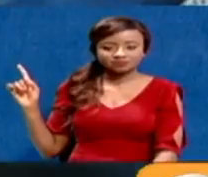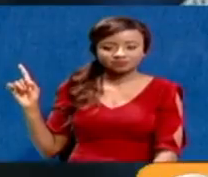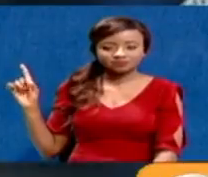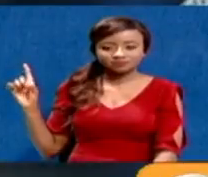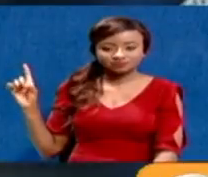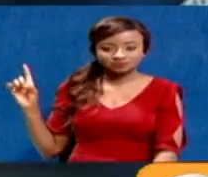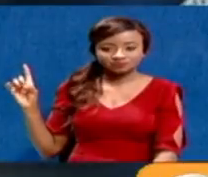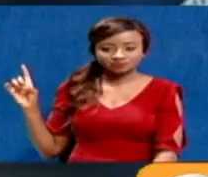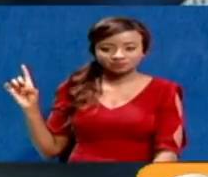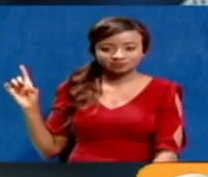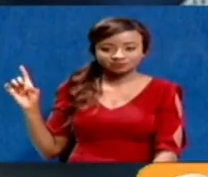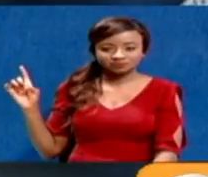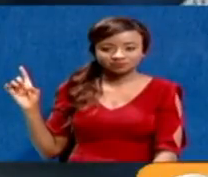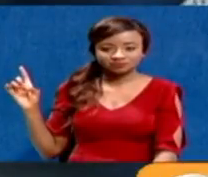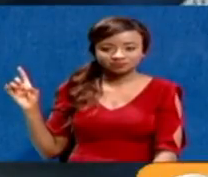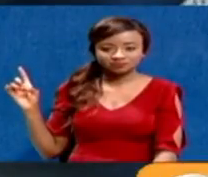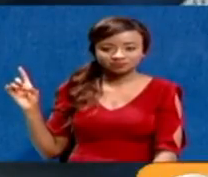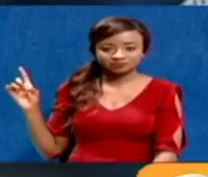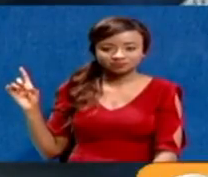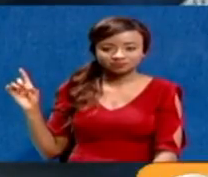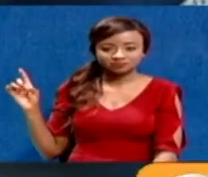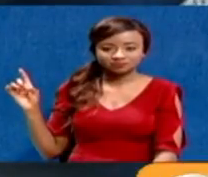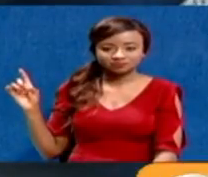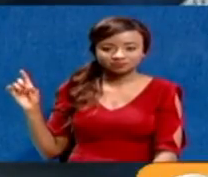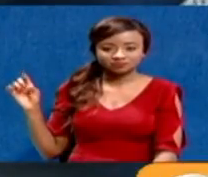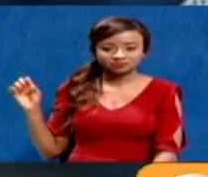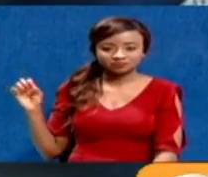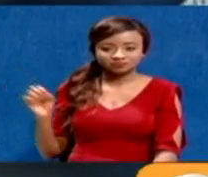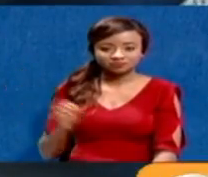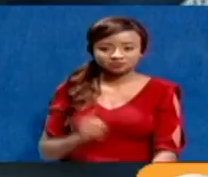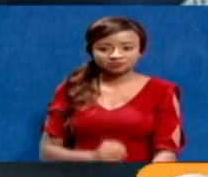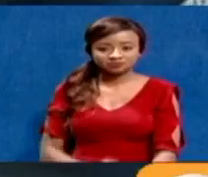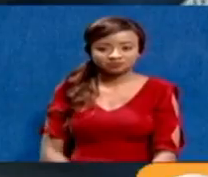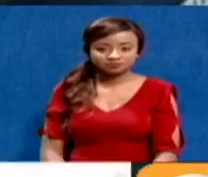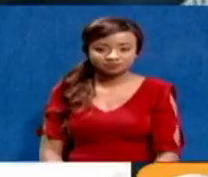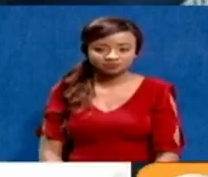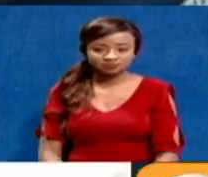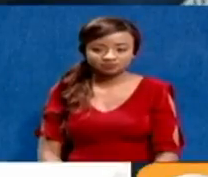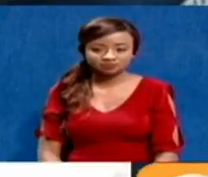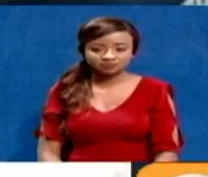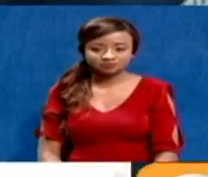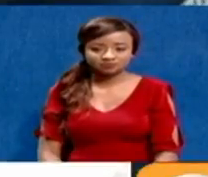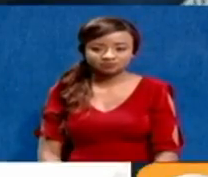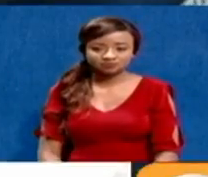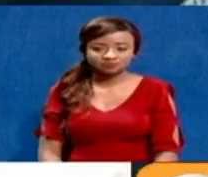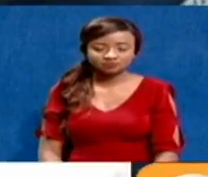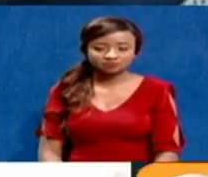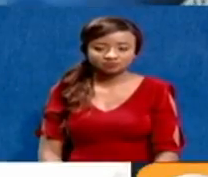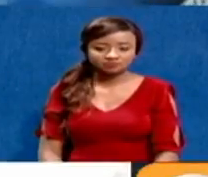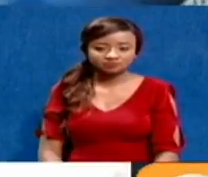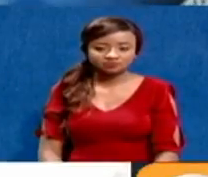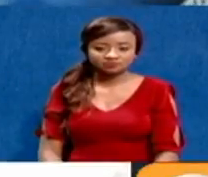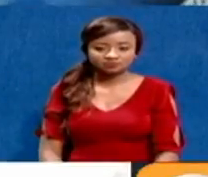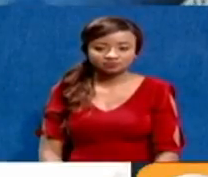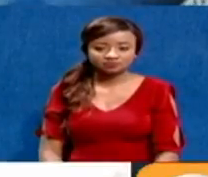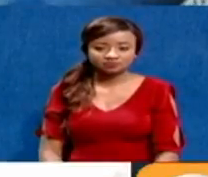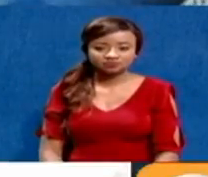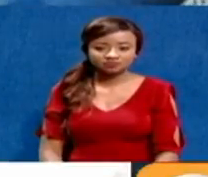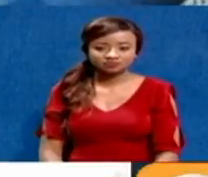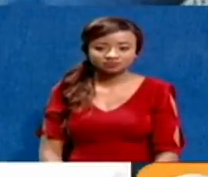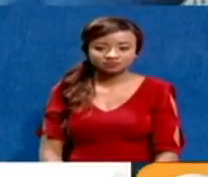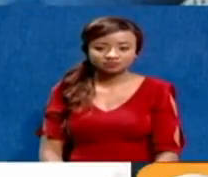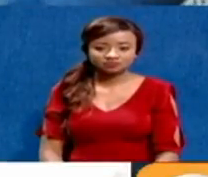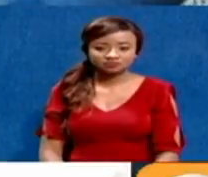Region, Lynette Bitengo Nyanchama, formerly an accountant in the Kisumu Lake Region and currently holding the same position at the Coast Region, and